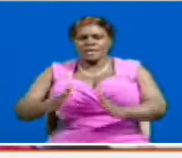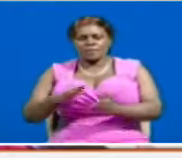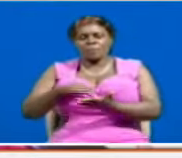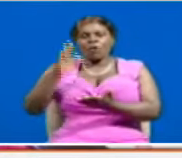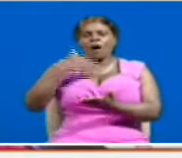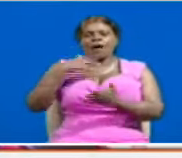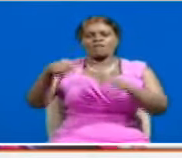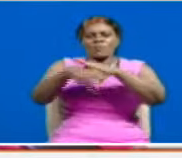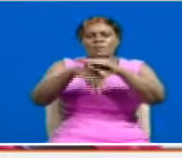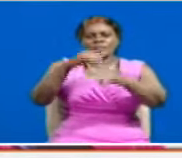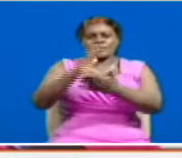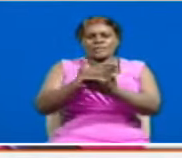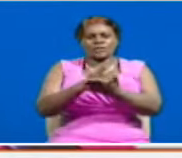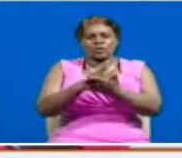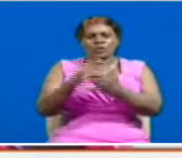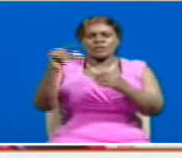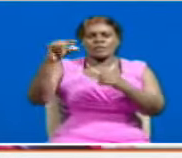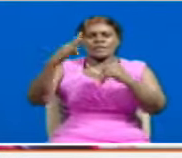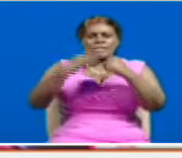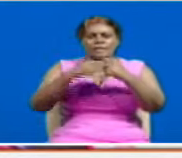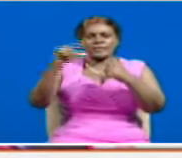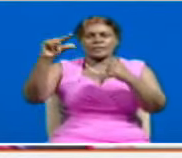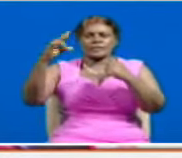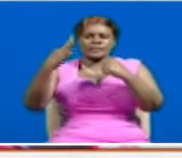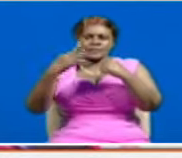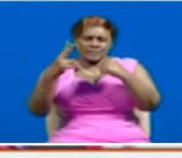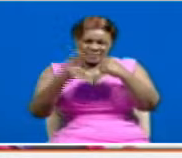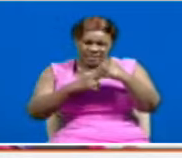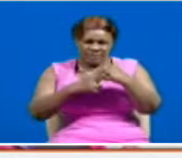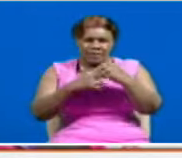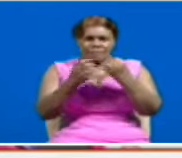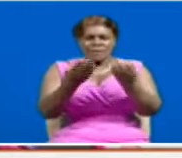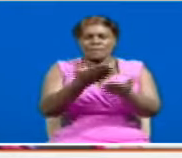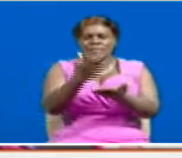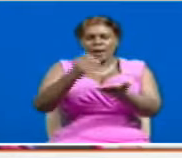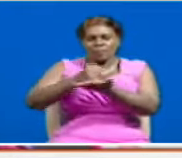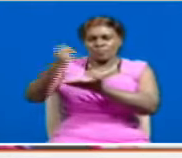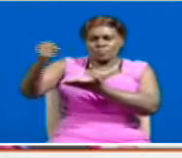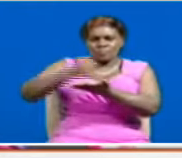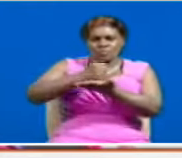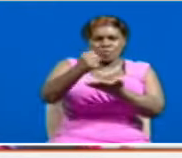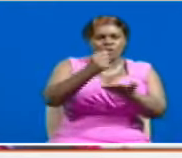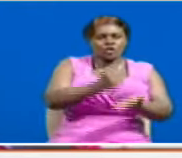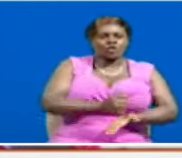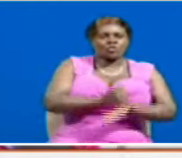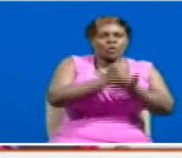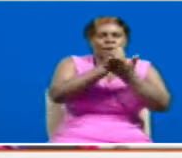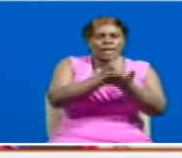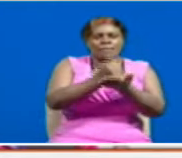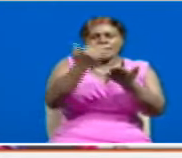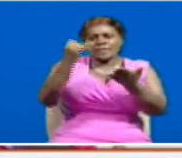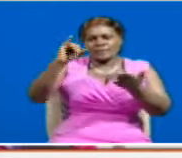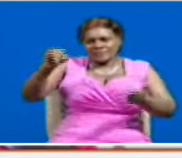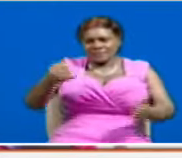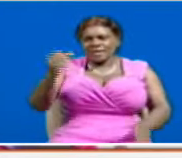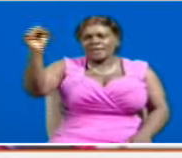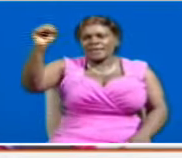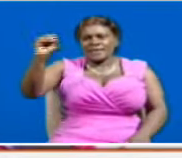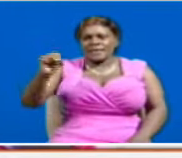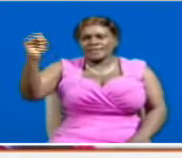in the primary section that were handling grade 8 and grade 7. A number of them have been deployed to assist in junior secondary.